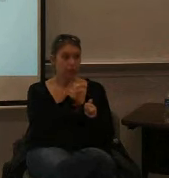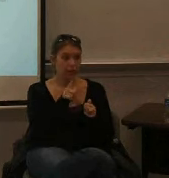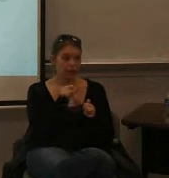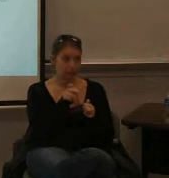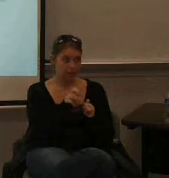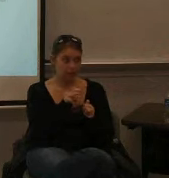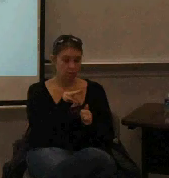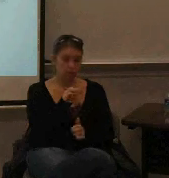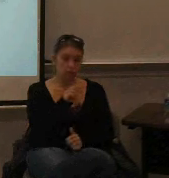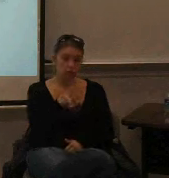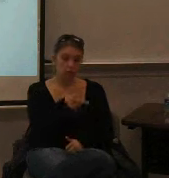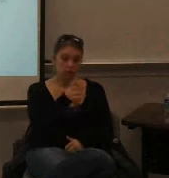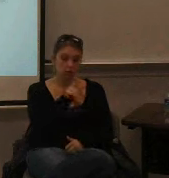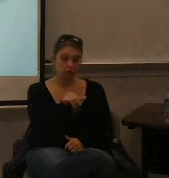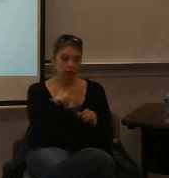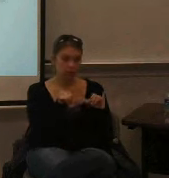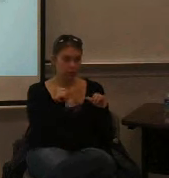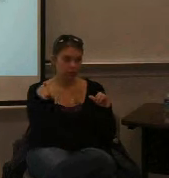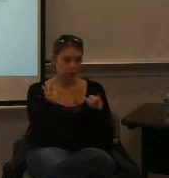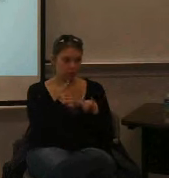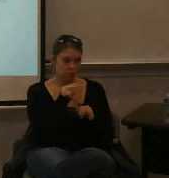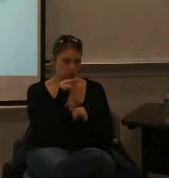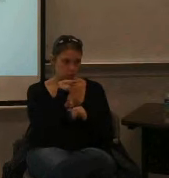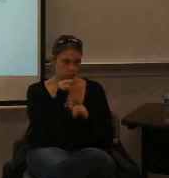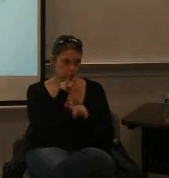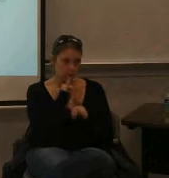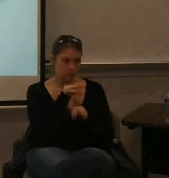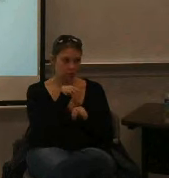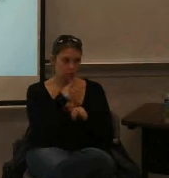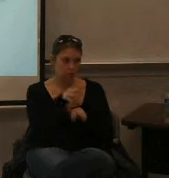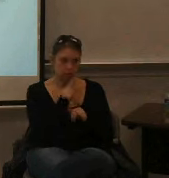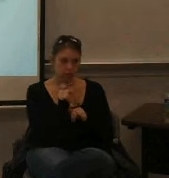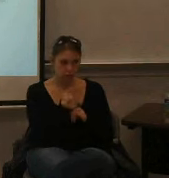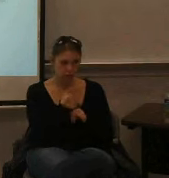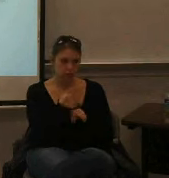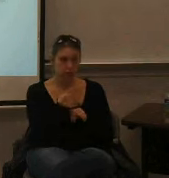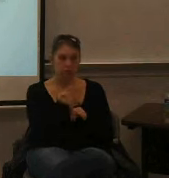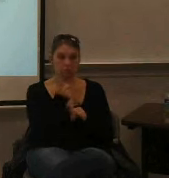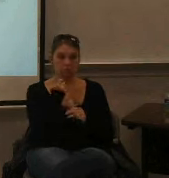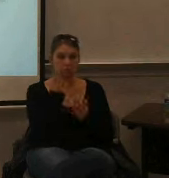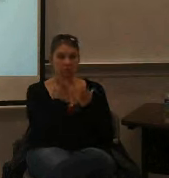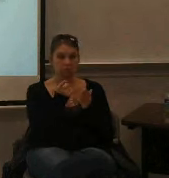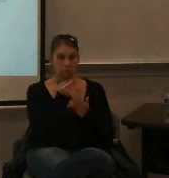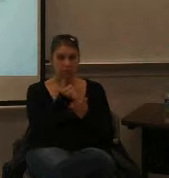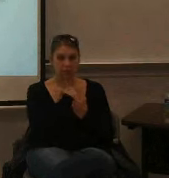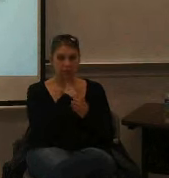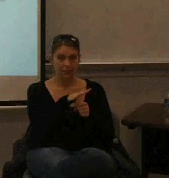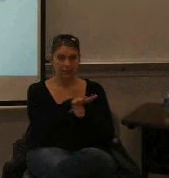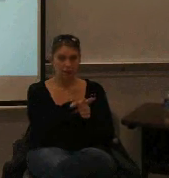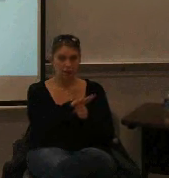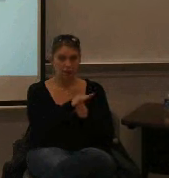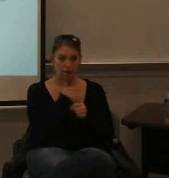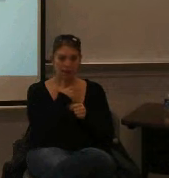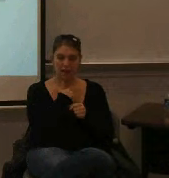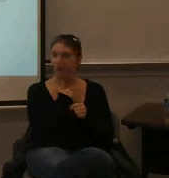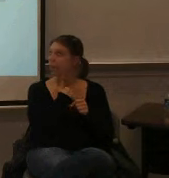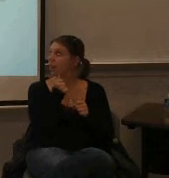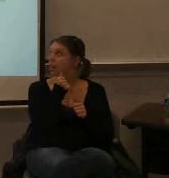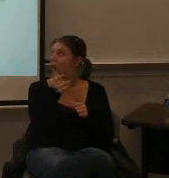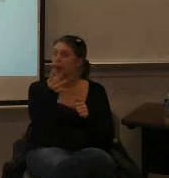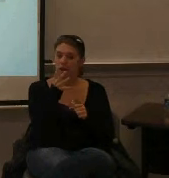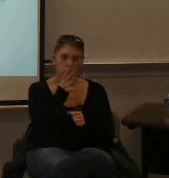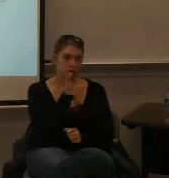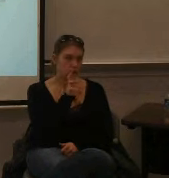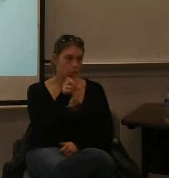the lake morphology, measure where all the nutrient inputs are. So perhaps you would have an area that has